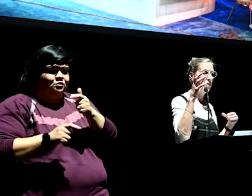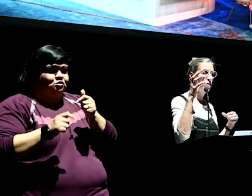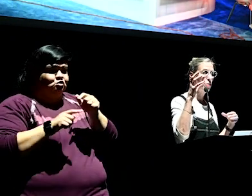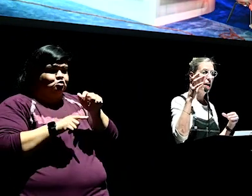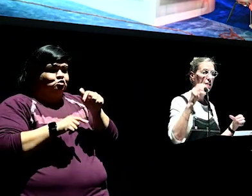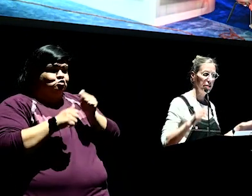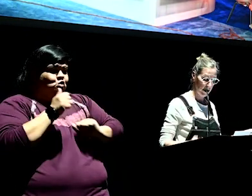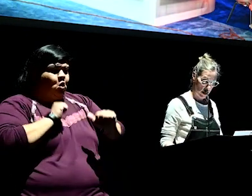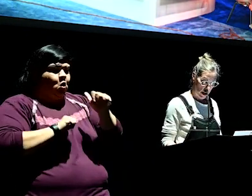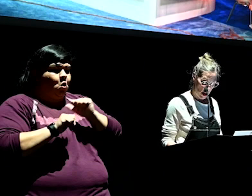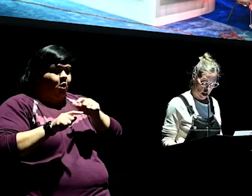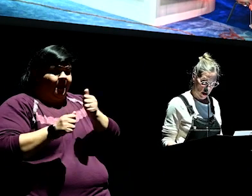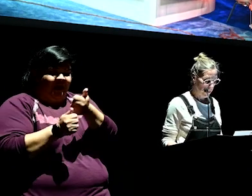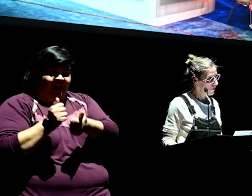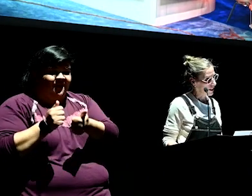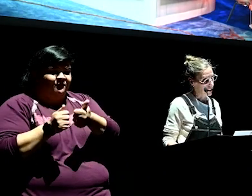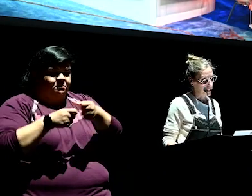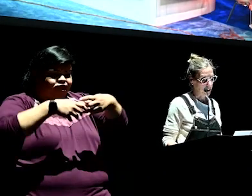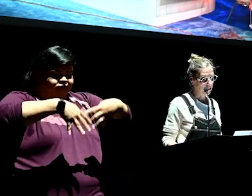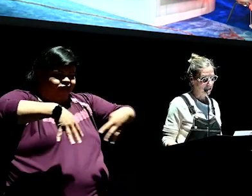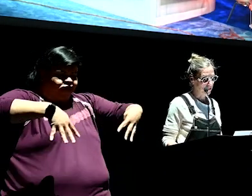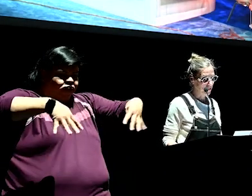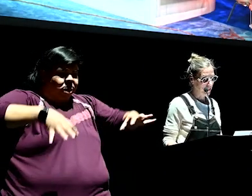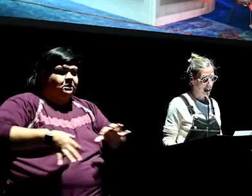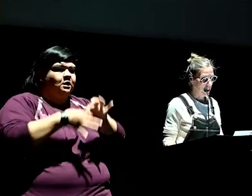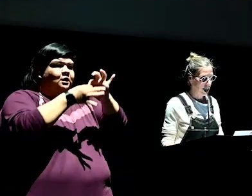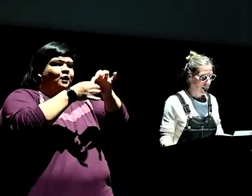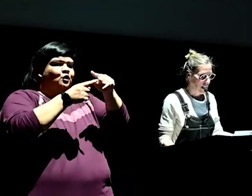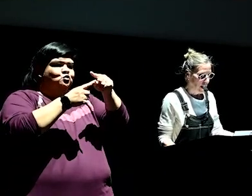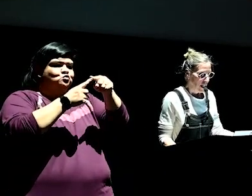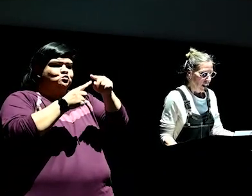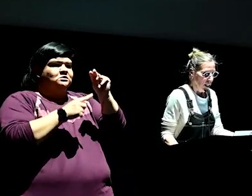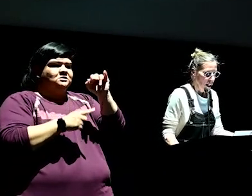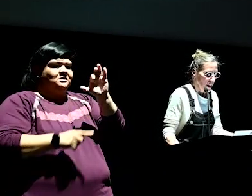the master brand of Nickelodeon.